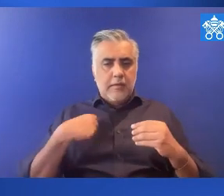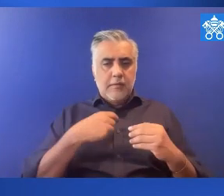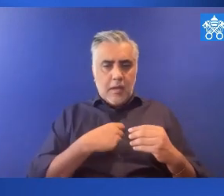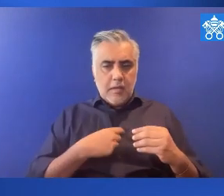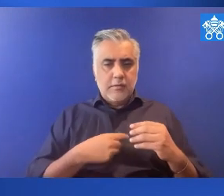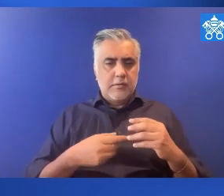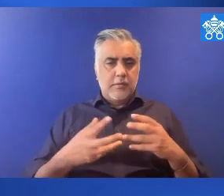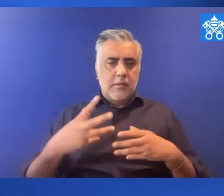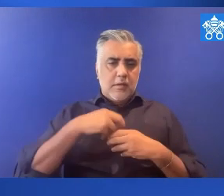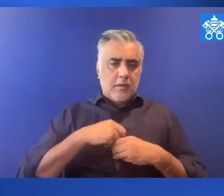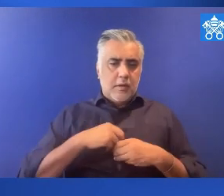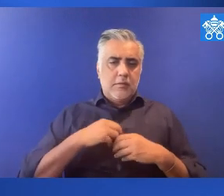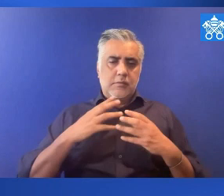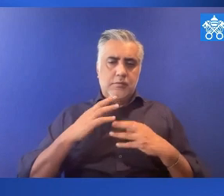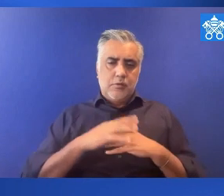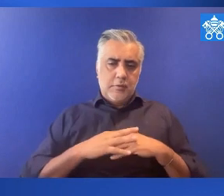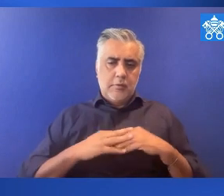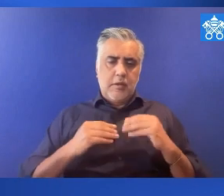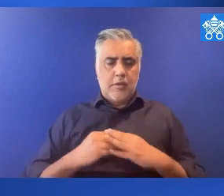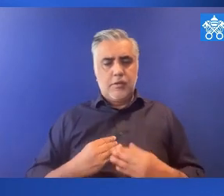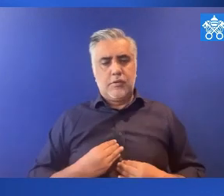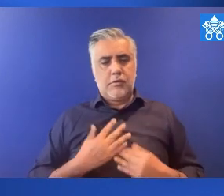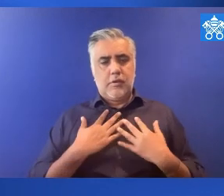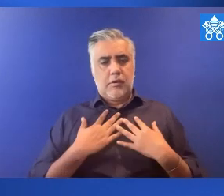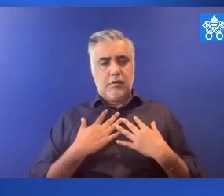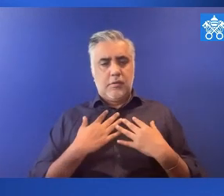It's God who brings us this consolation.